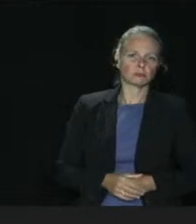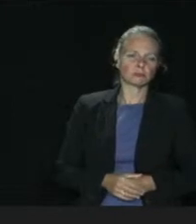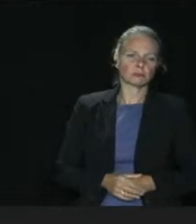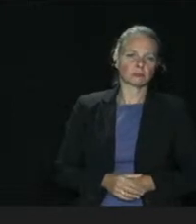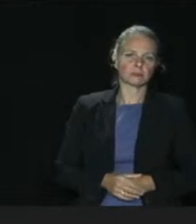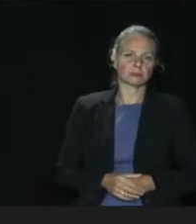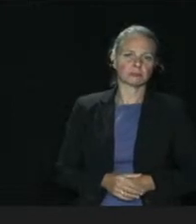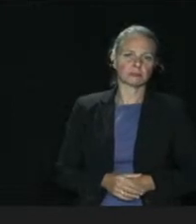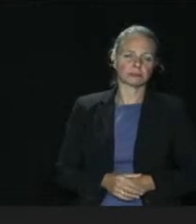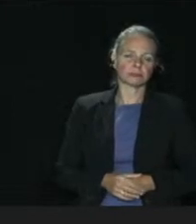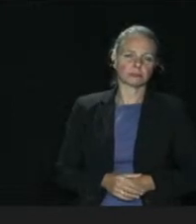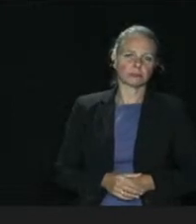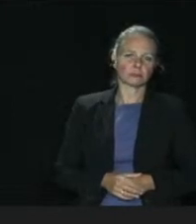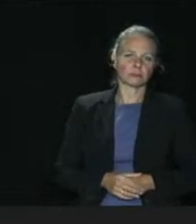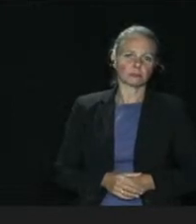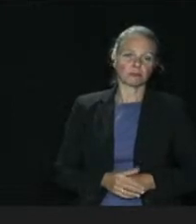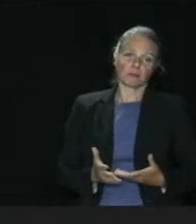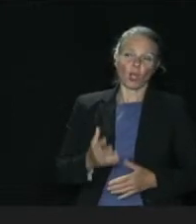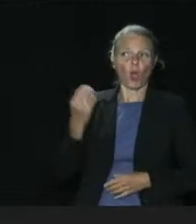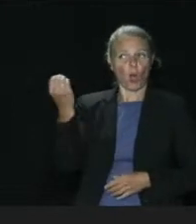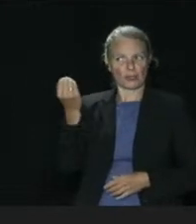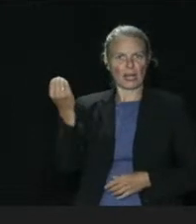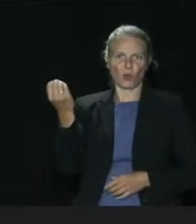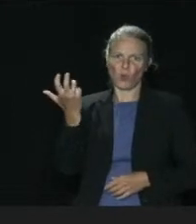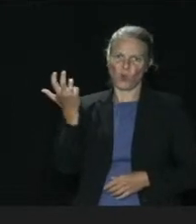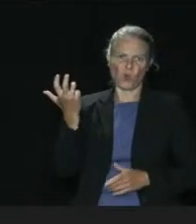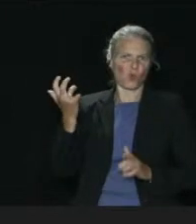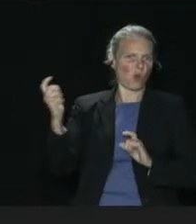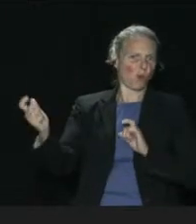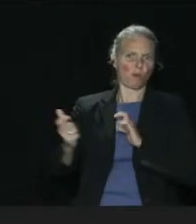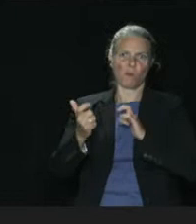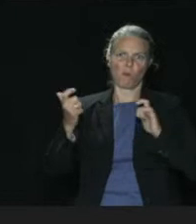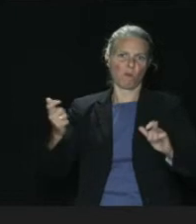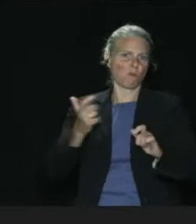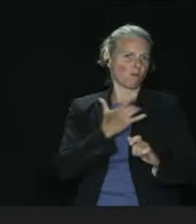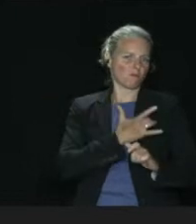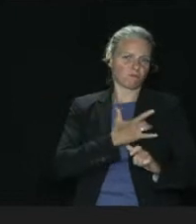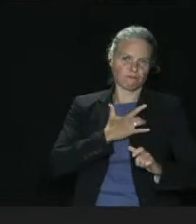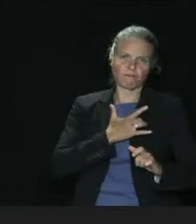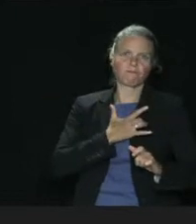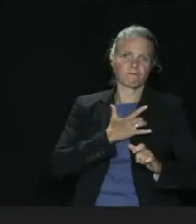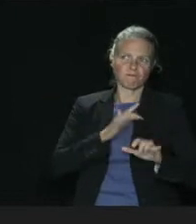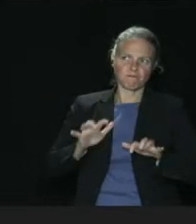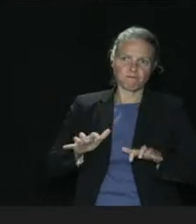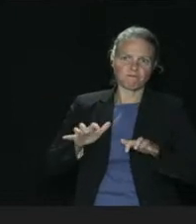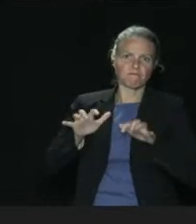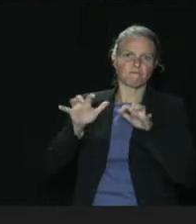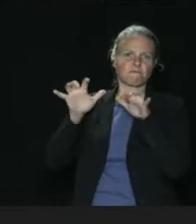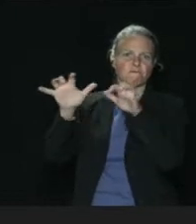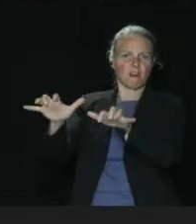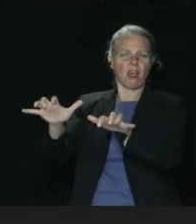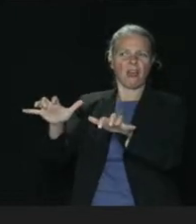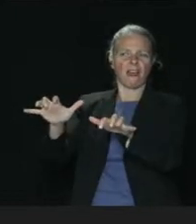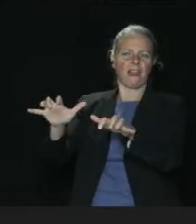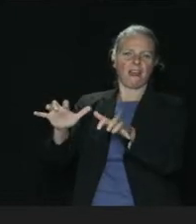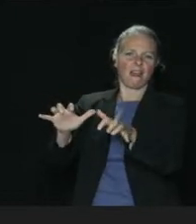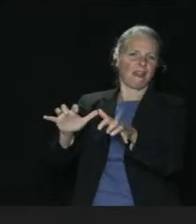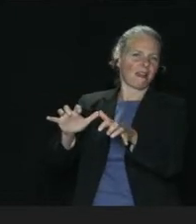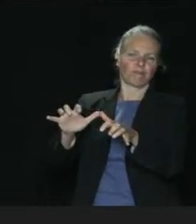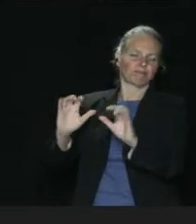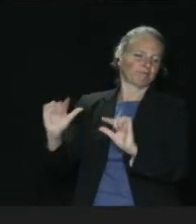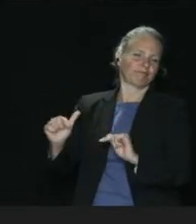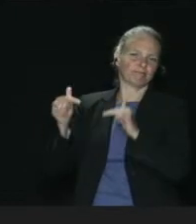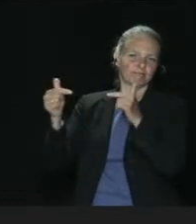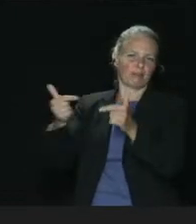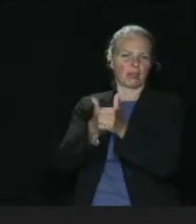But I think Ontario is a very big province. We have to sort of let them talk to you about why